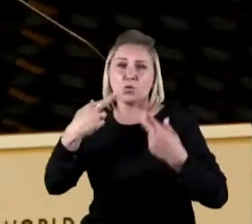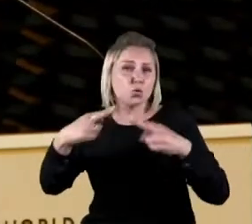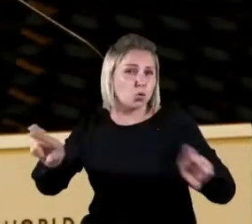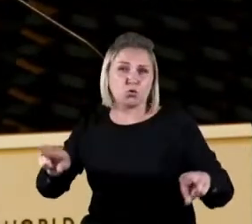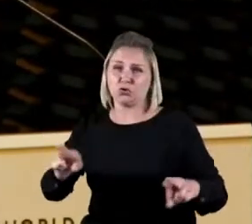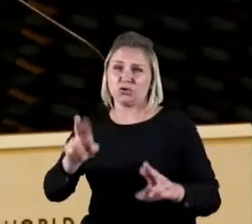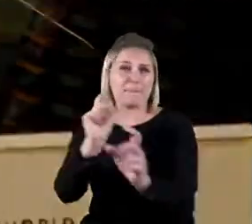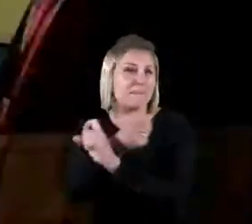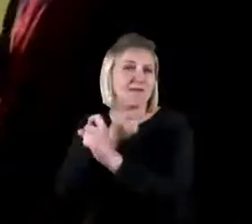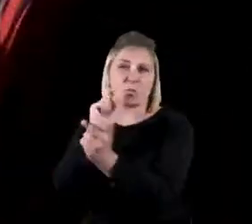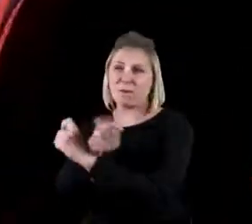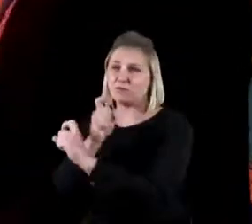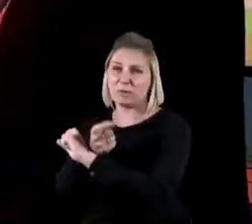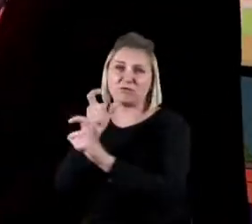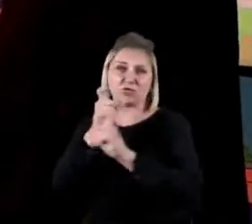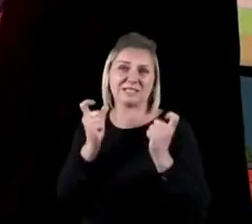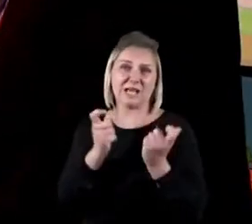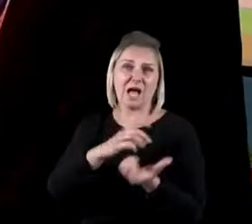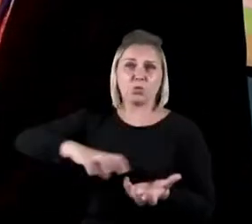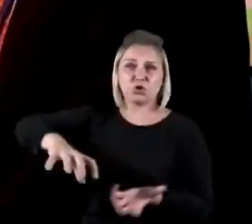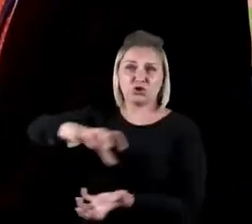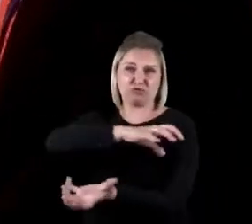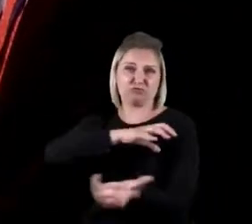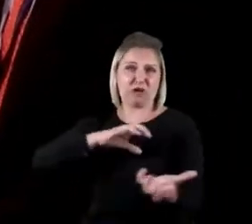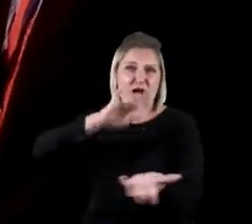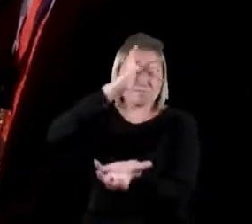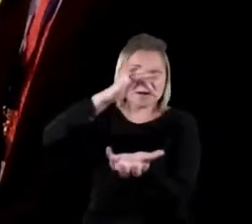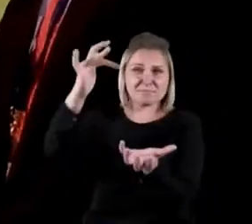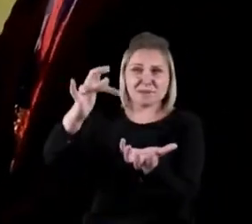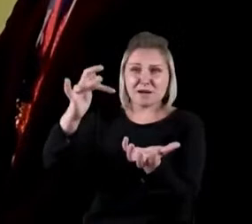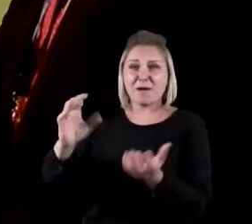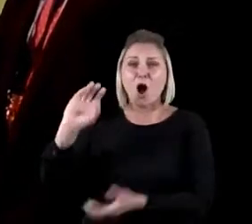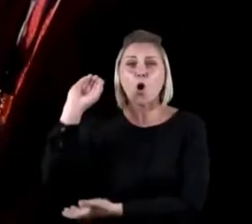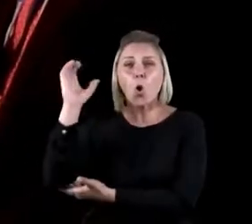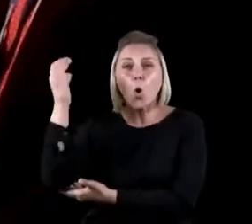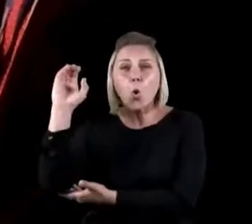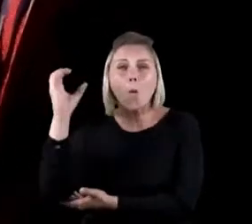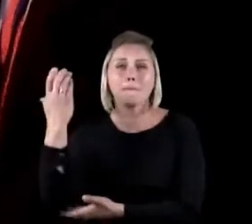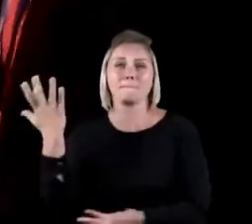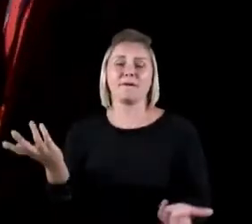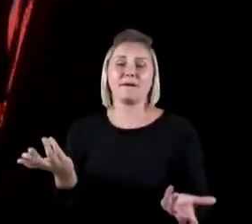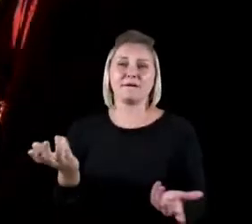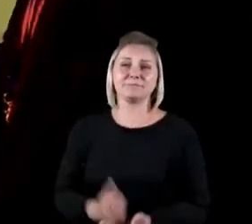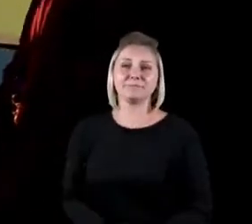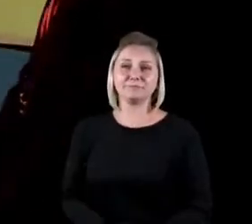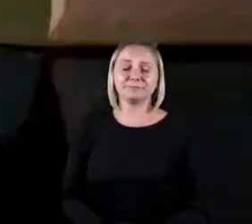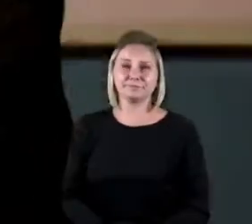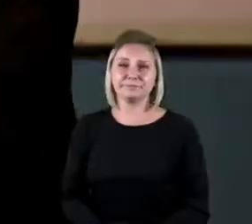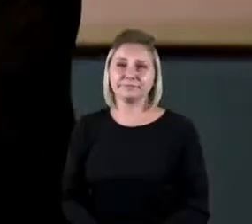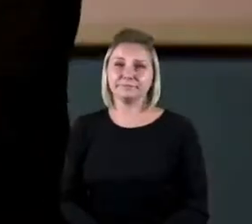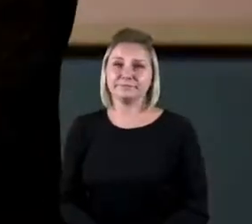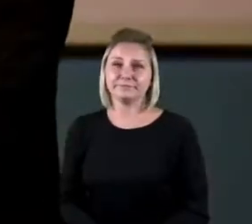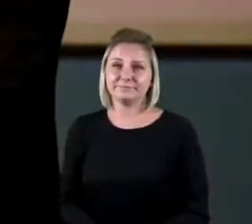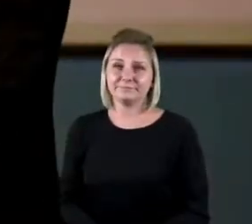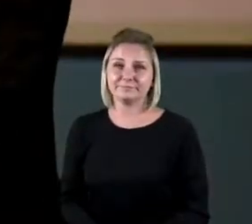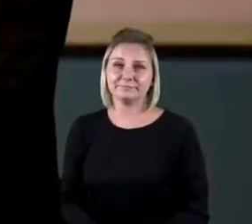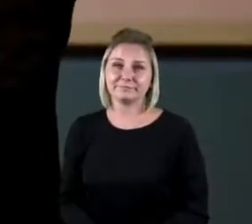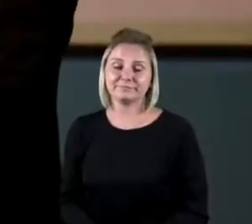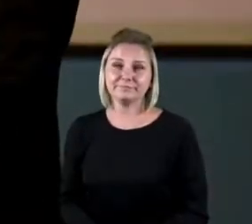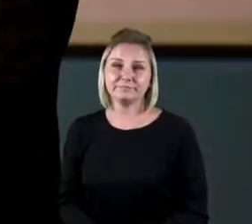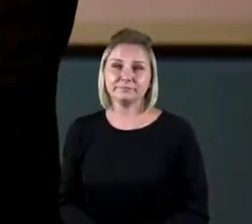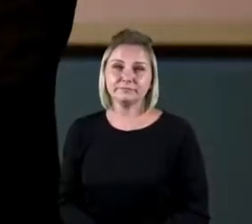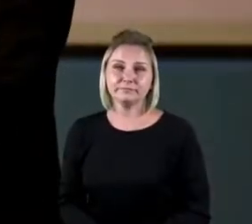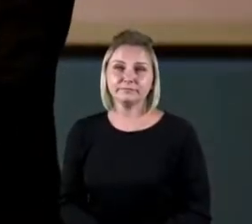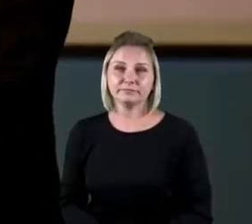in many countries in the world. We are doing that in Colombia. We are doing my homeland, by the way. We are doing that